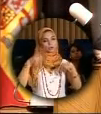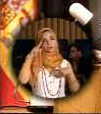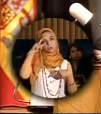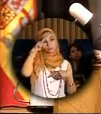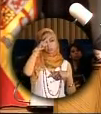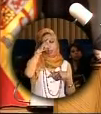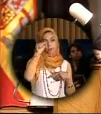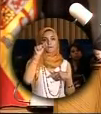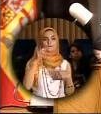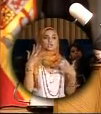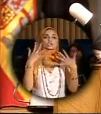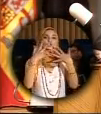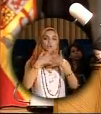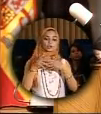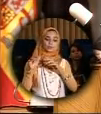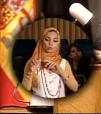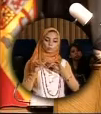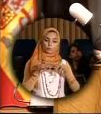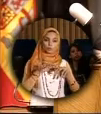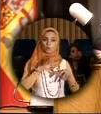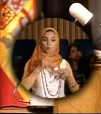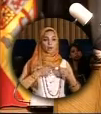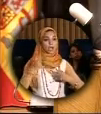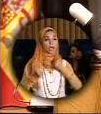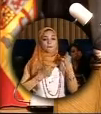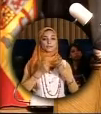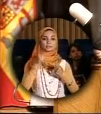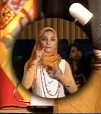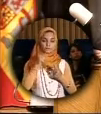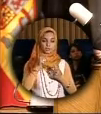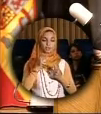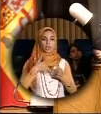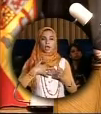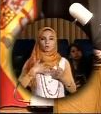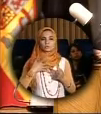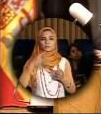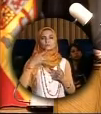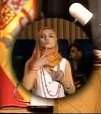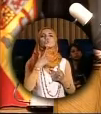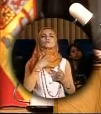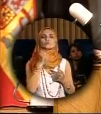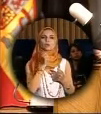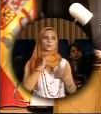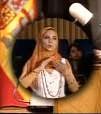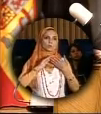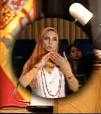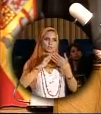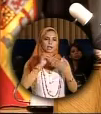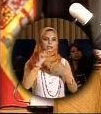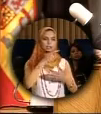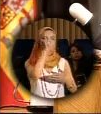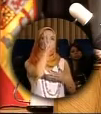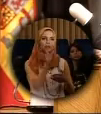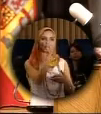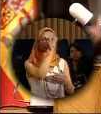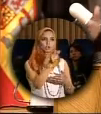is to help people, companies, and governments realize or unleash their potential. And I think this